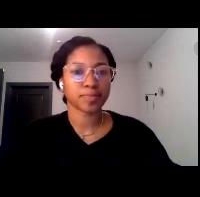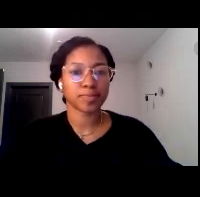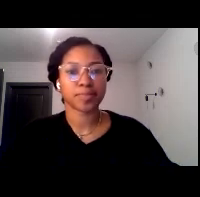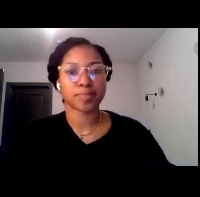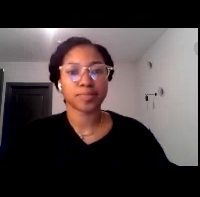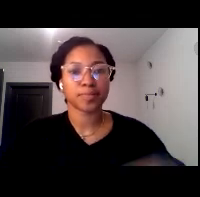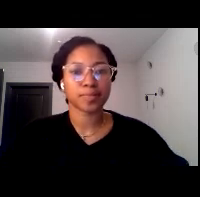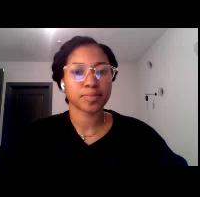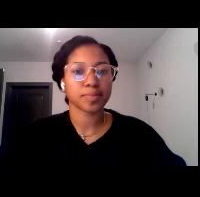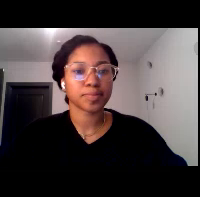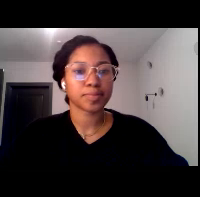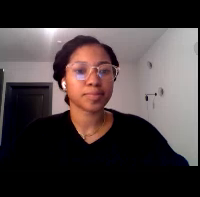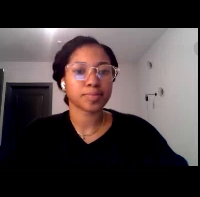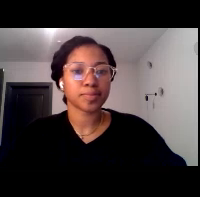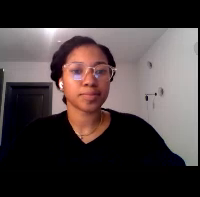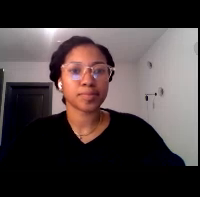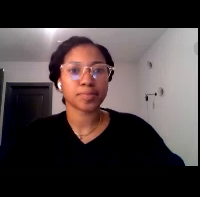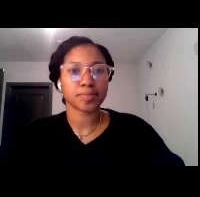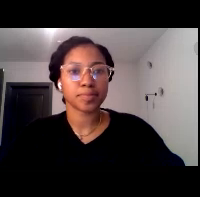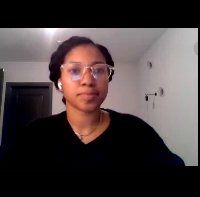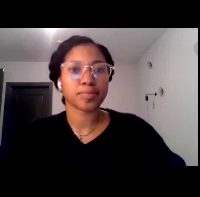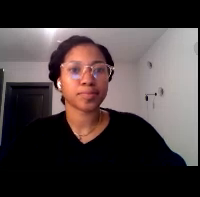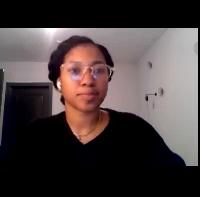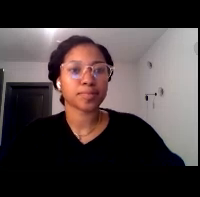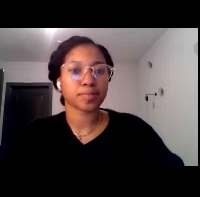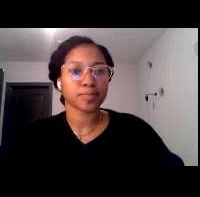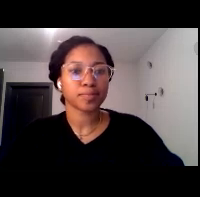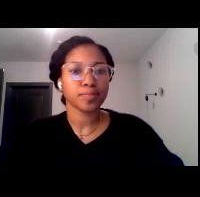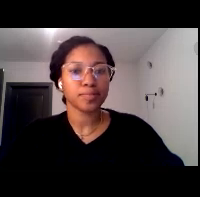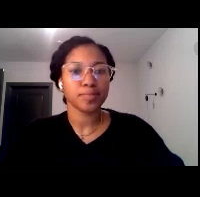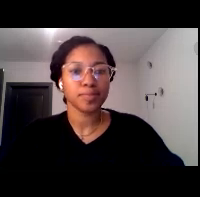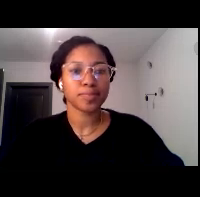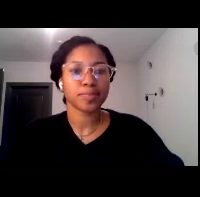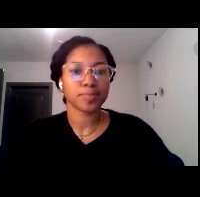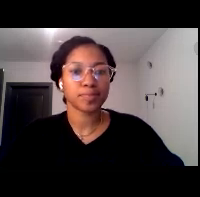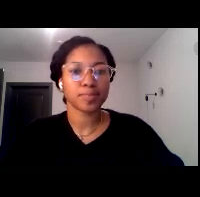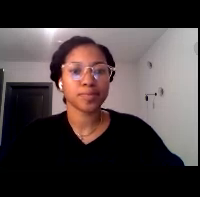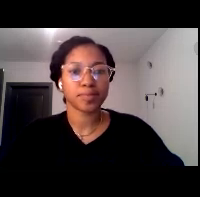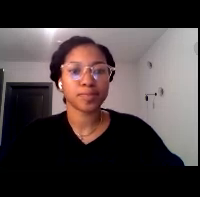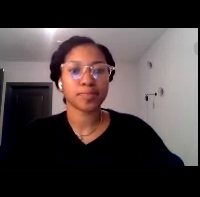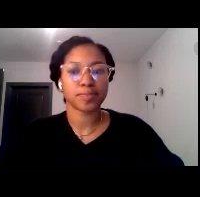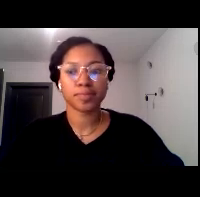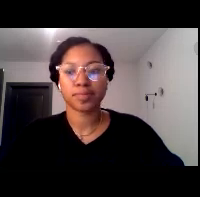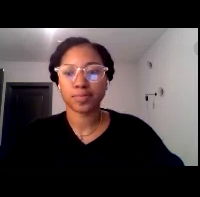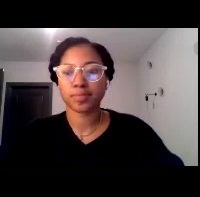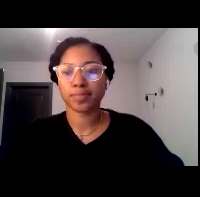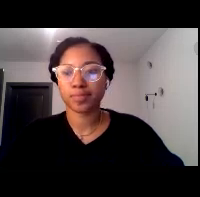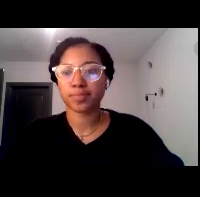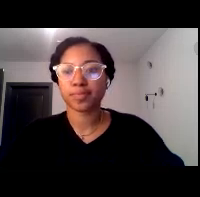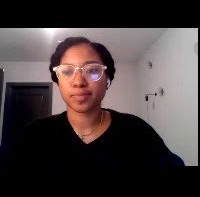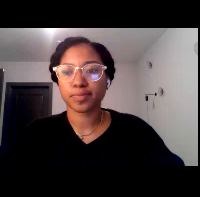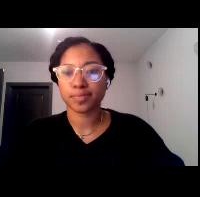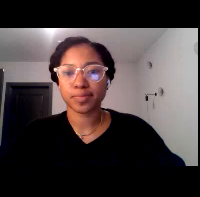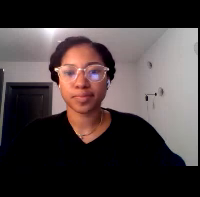kind of, you know, repeated findings, then it may affect your future funding.